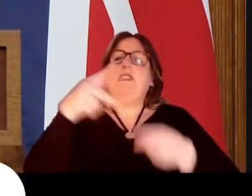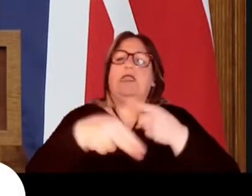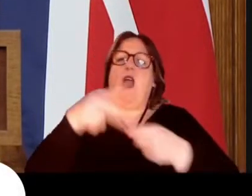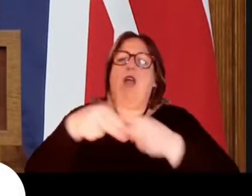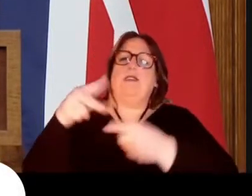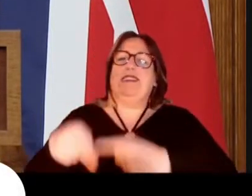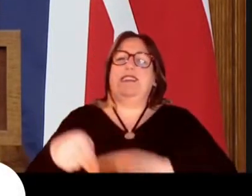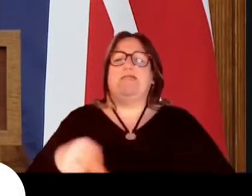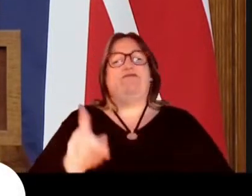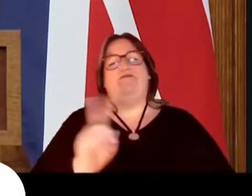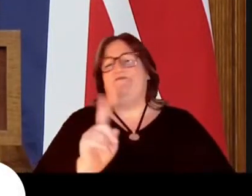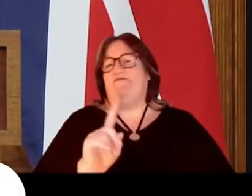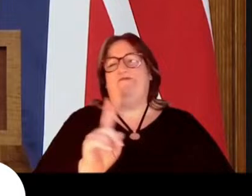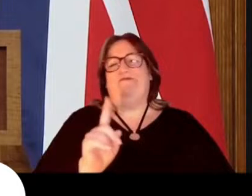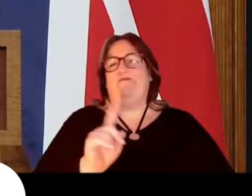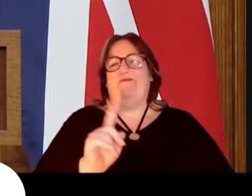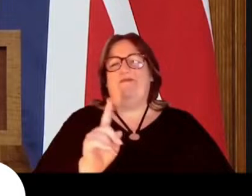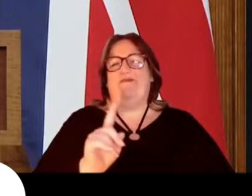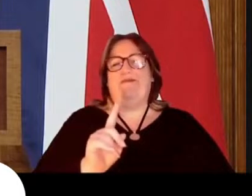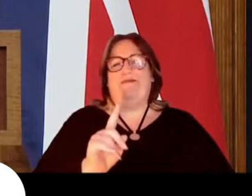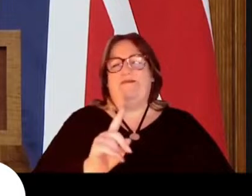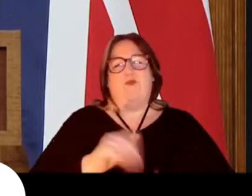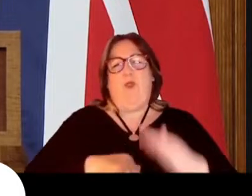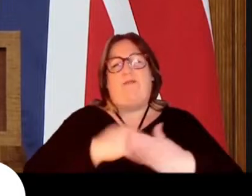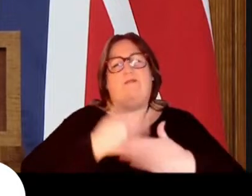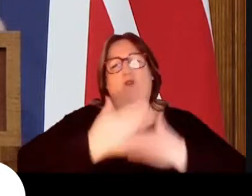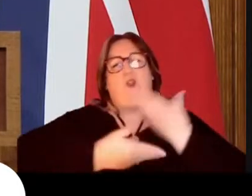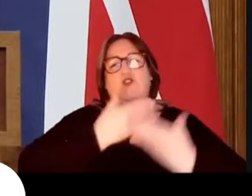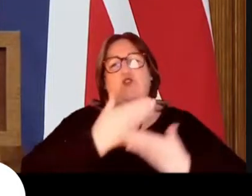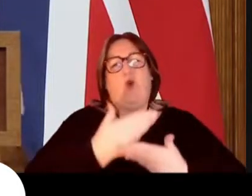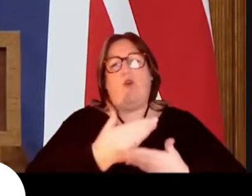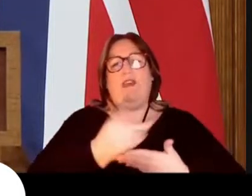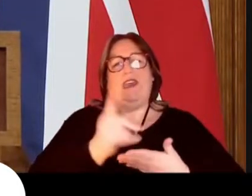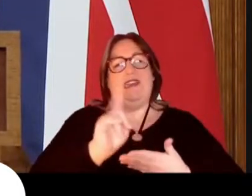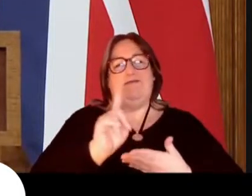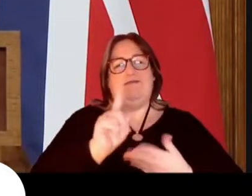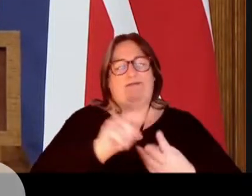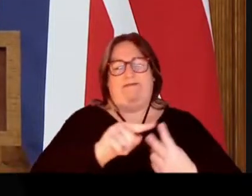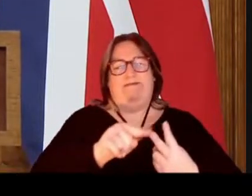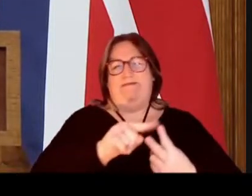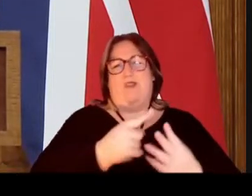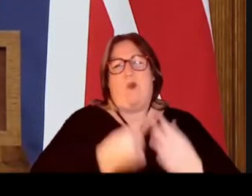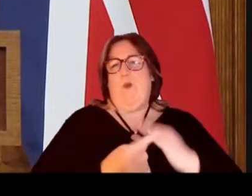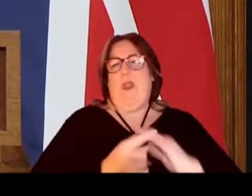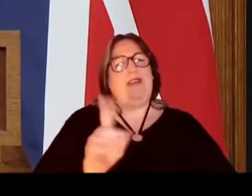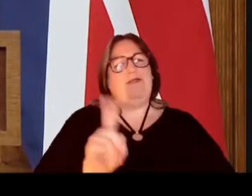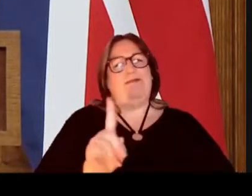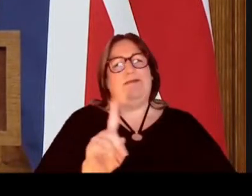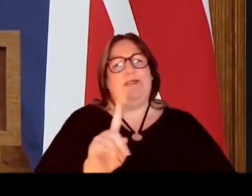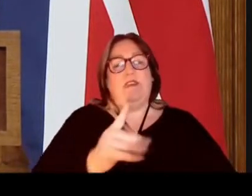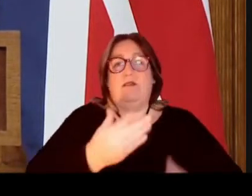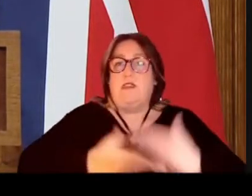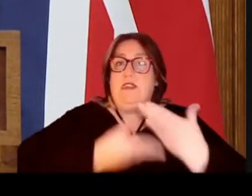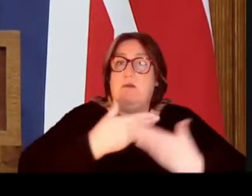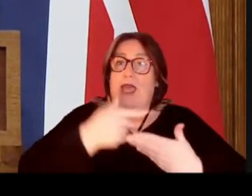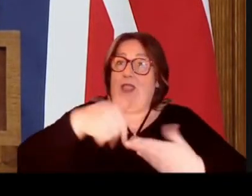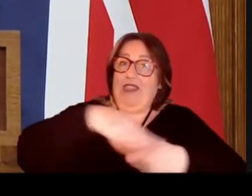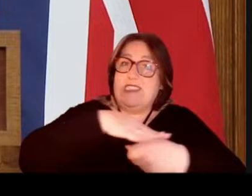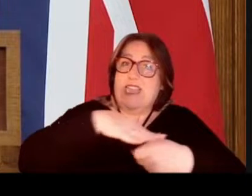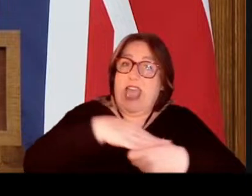us anything like the full story or explains this case properly.